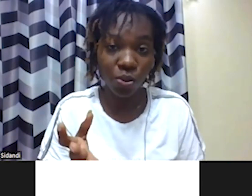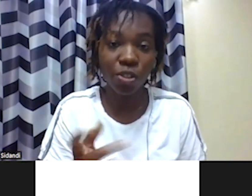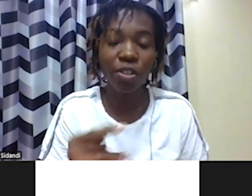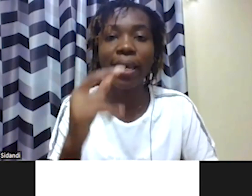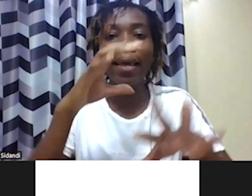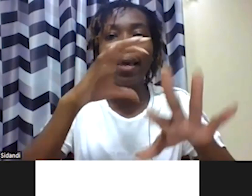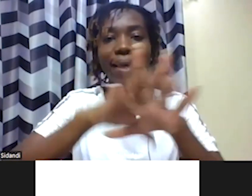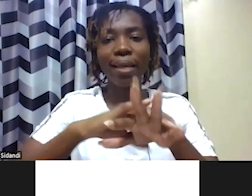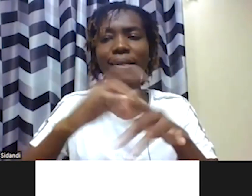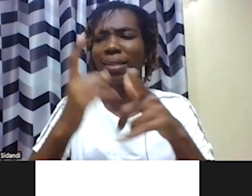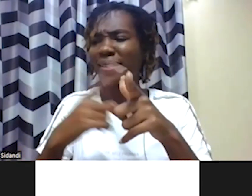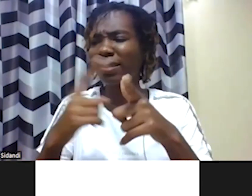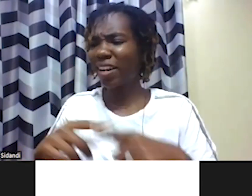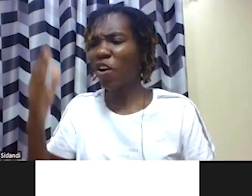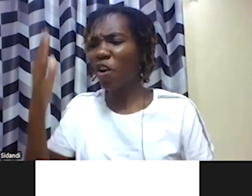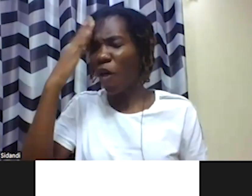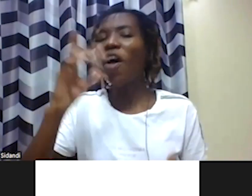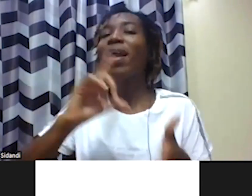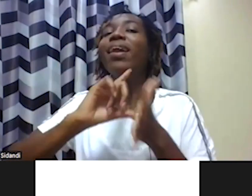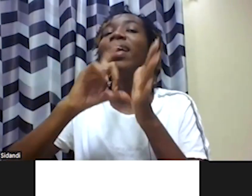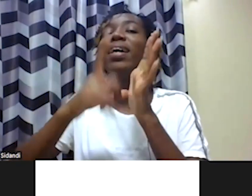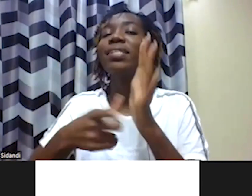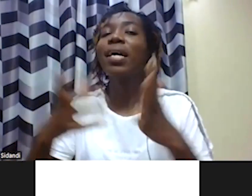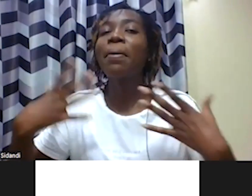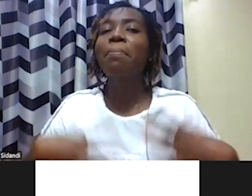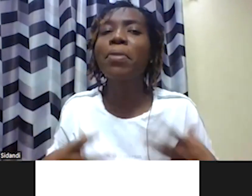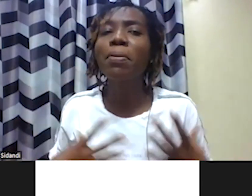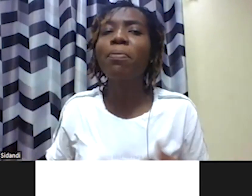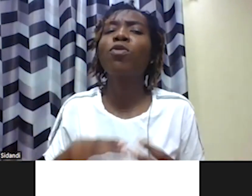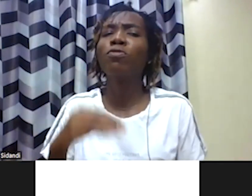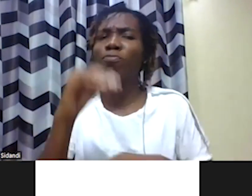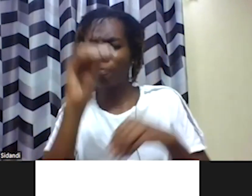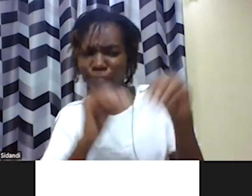get later, what people have schemed.